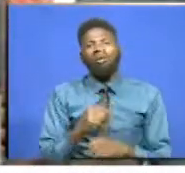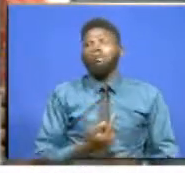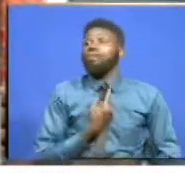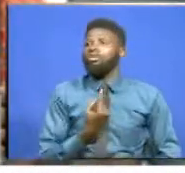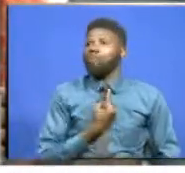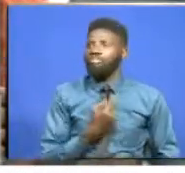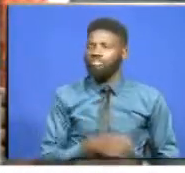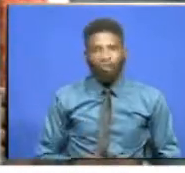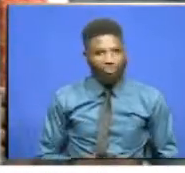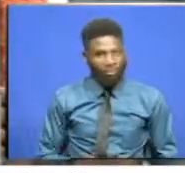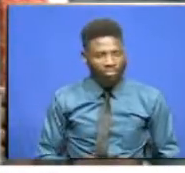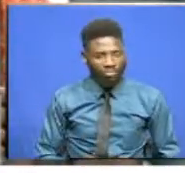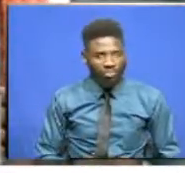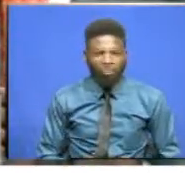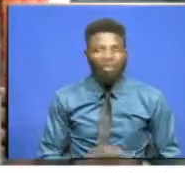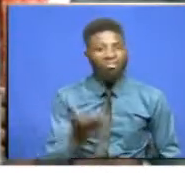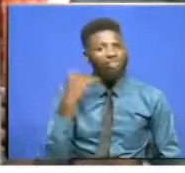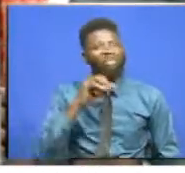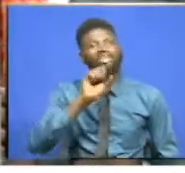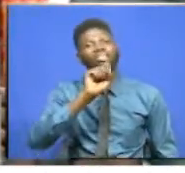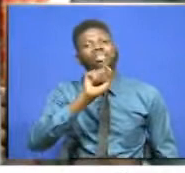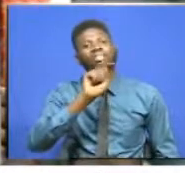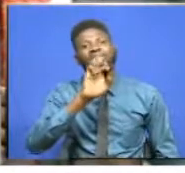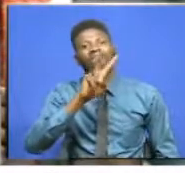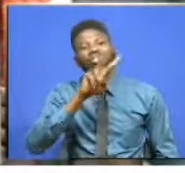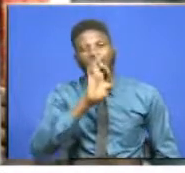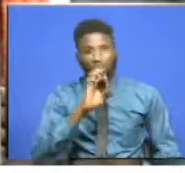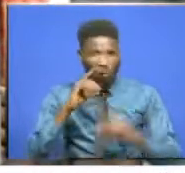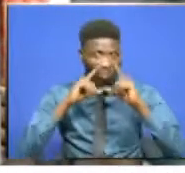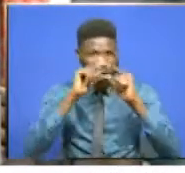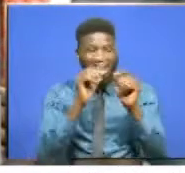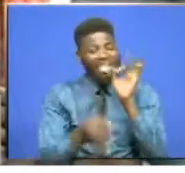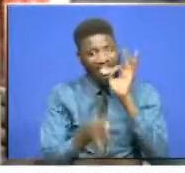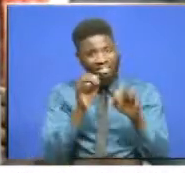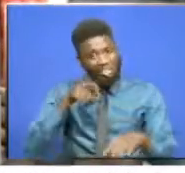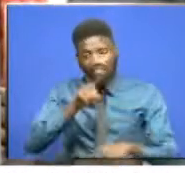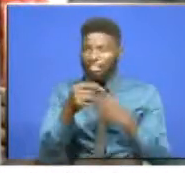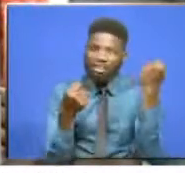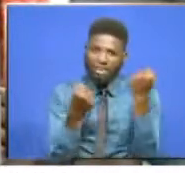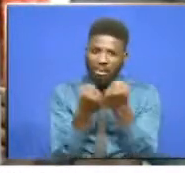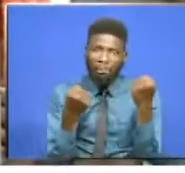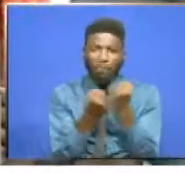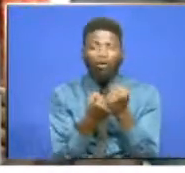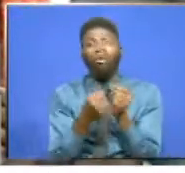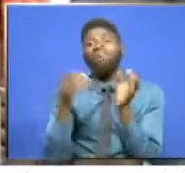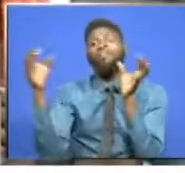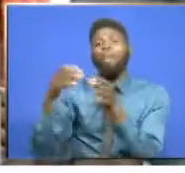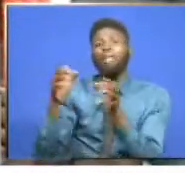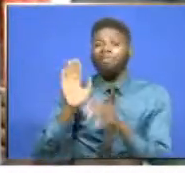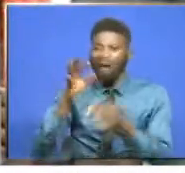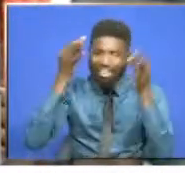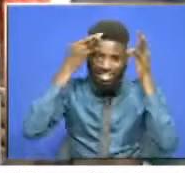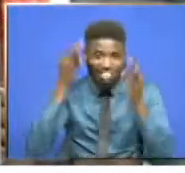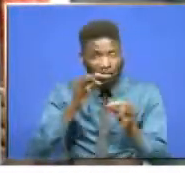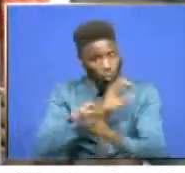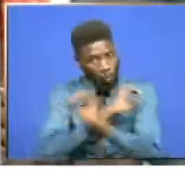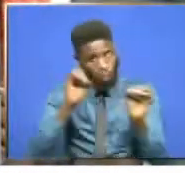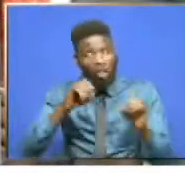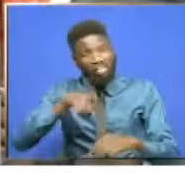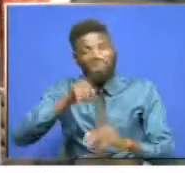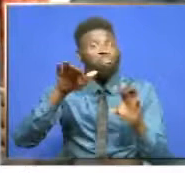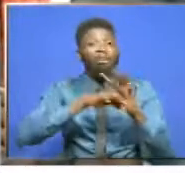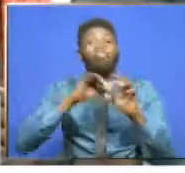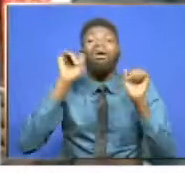if you do not support a particular clear standpoint of a party, then as a member you have the option of maybe